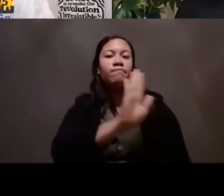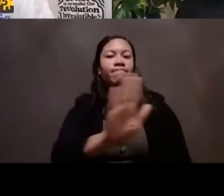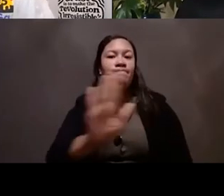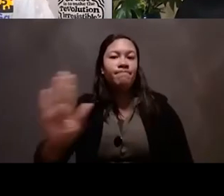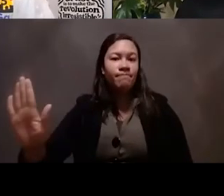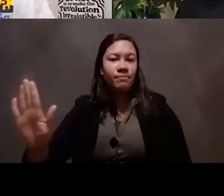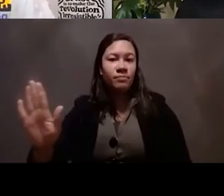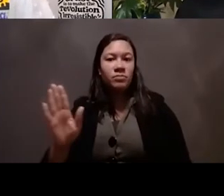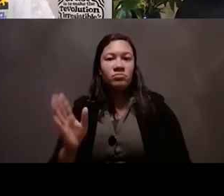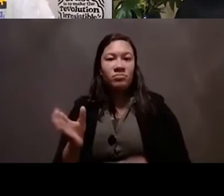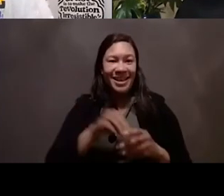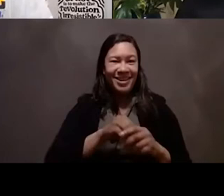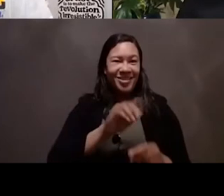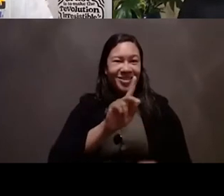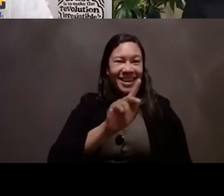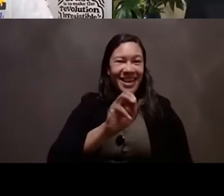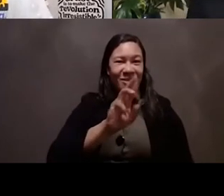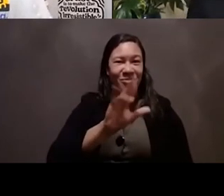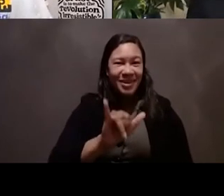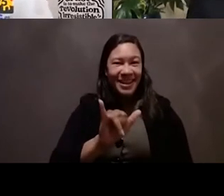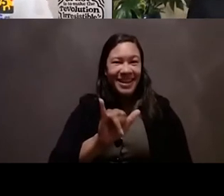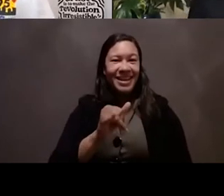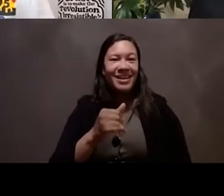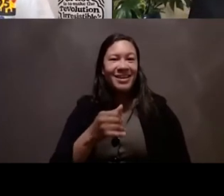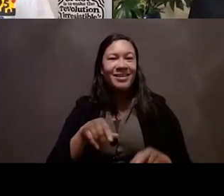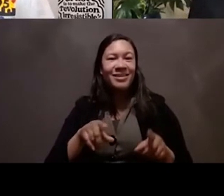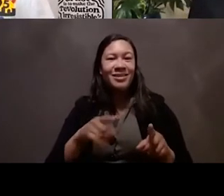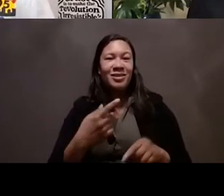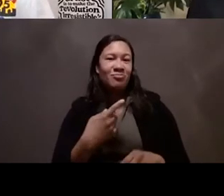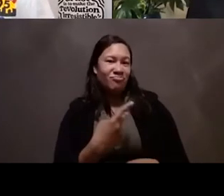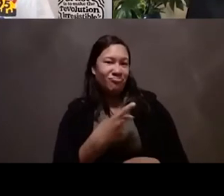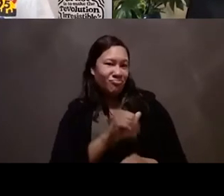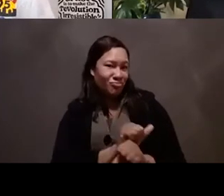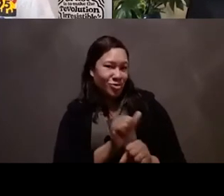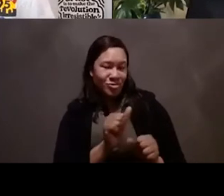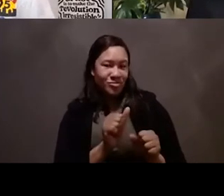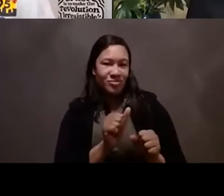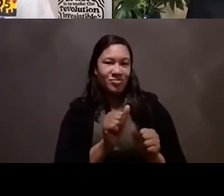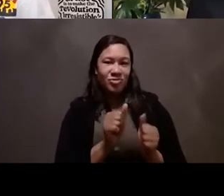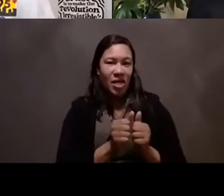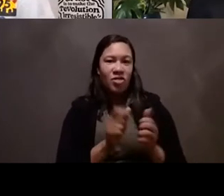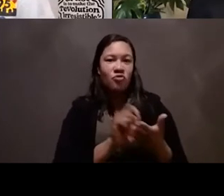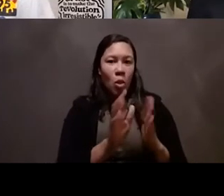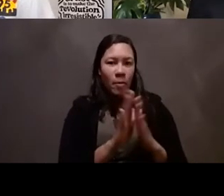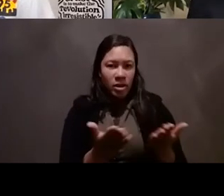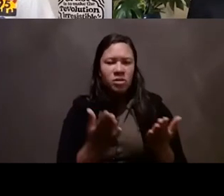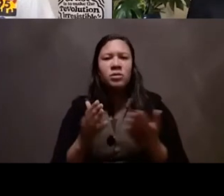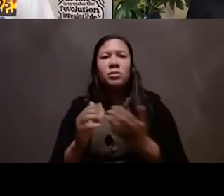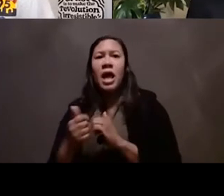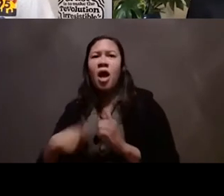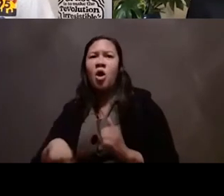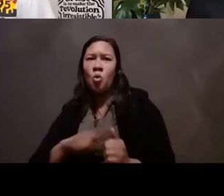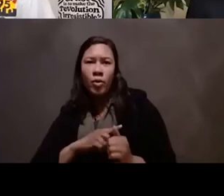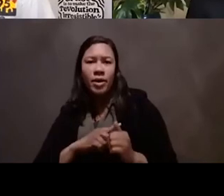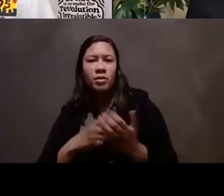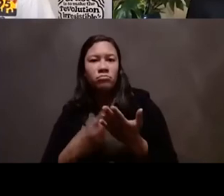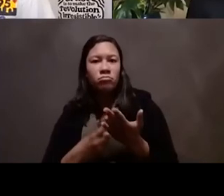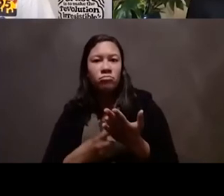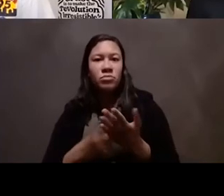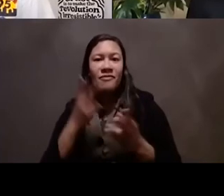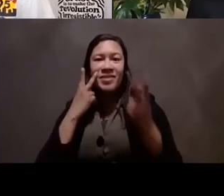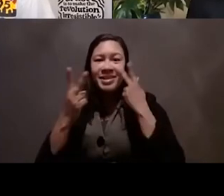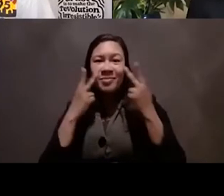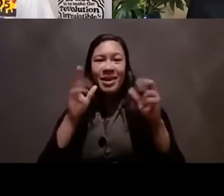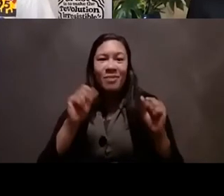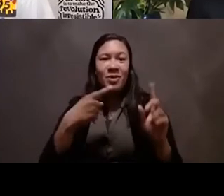including Kimberly, my co-editor, is, you know, how are we all grappling with the ways in which visibility can be this kind of double-edged